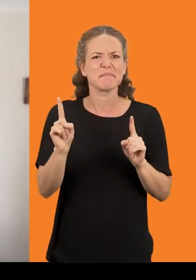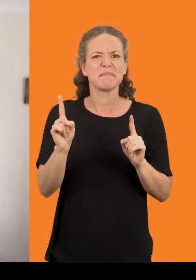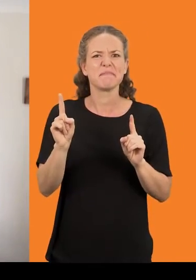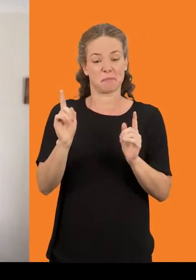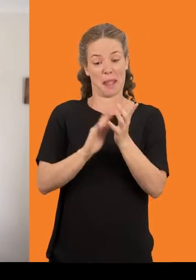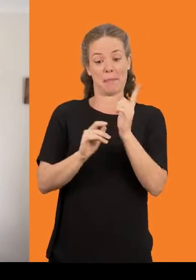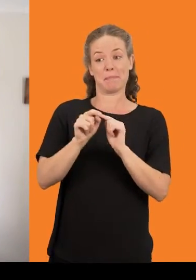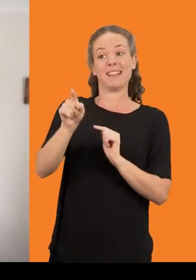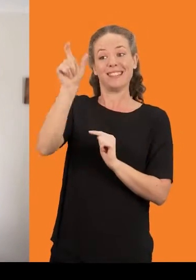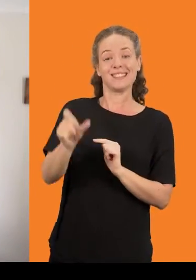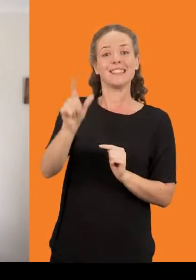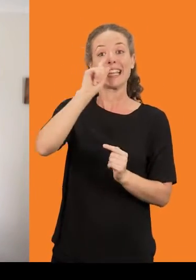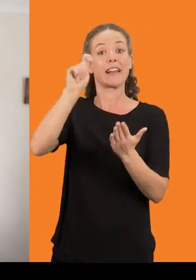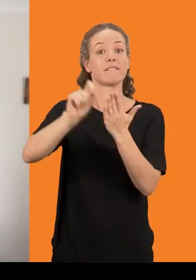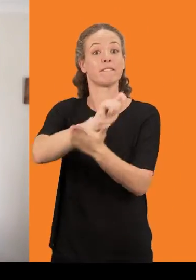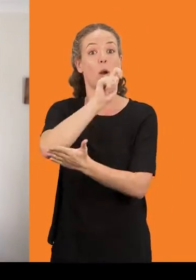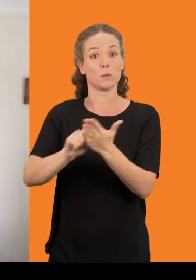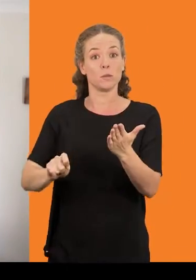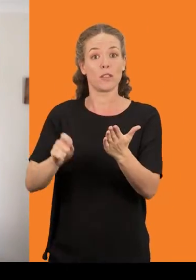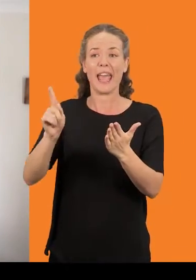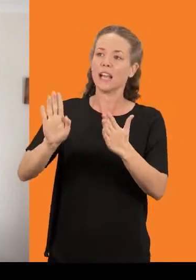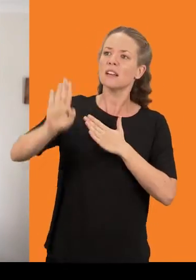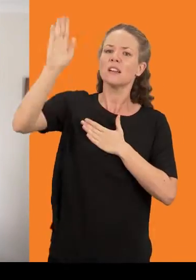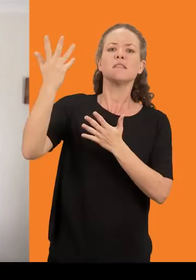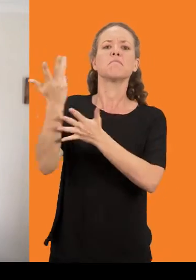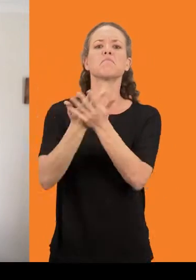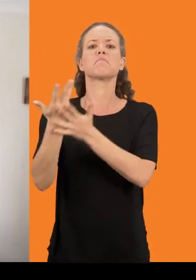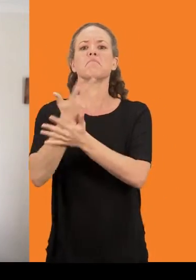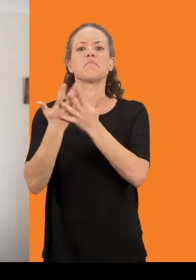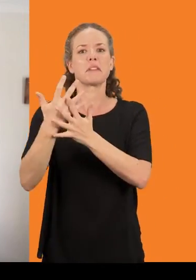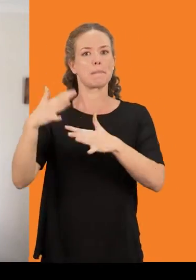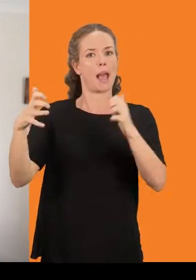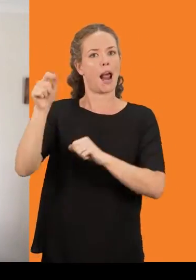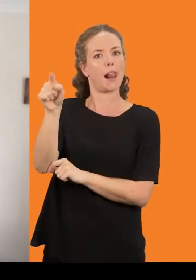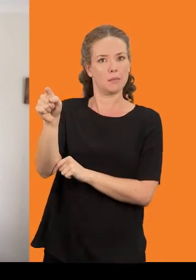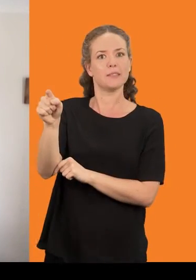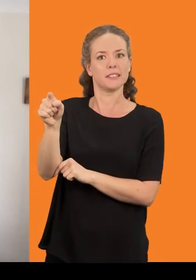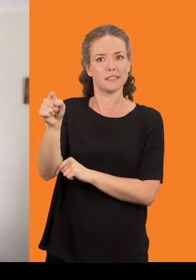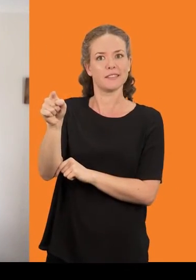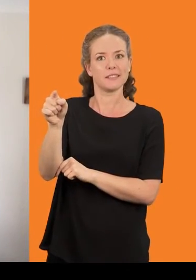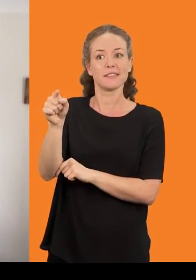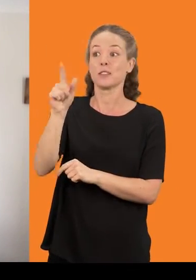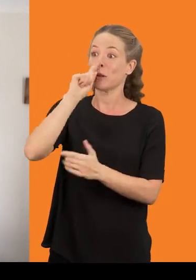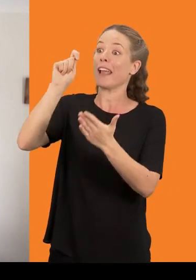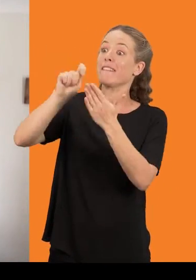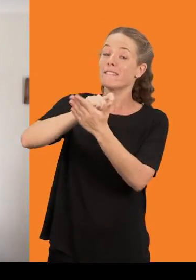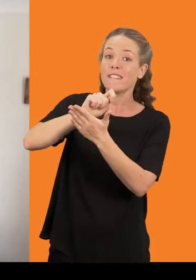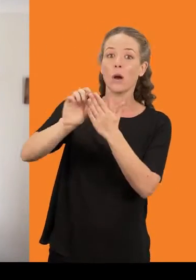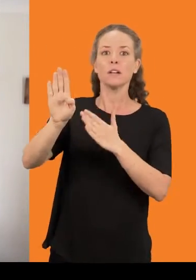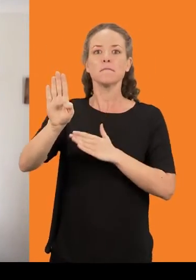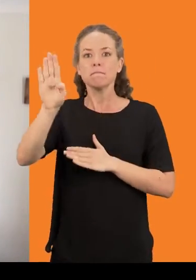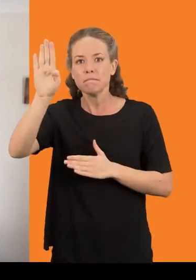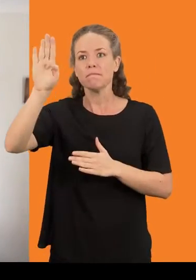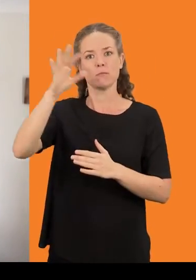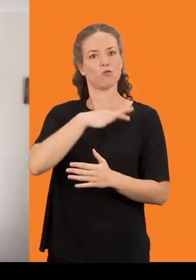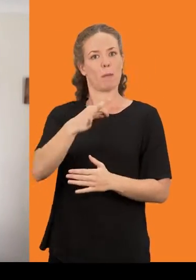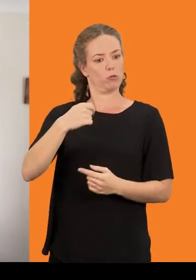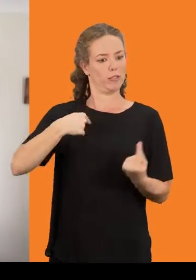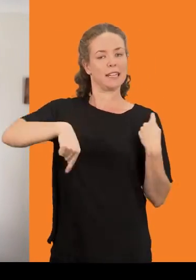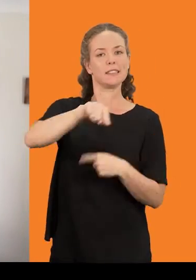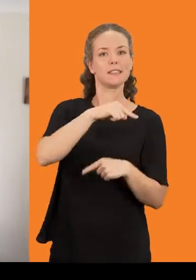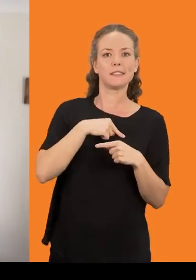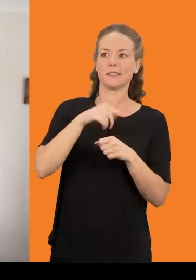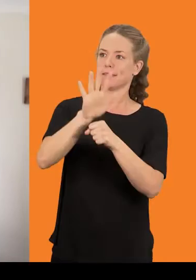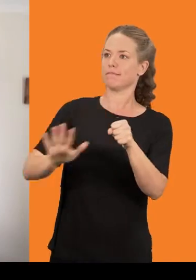do? Well, an MP is a person you can vote for who has a say in big issues in Parliament and can vote on them and can also represent